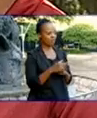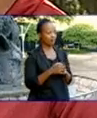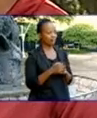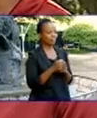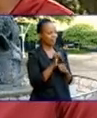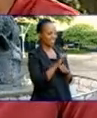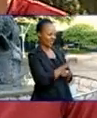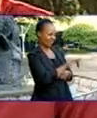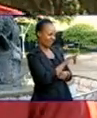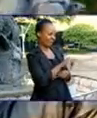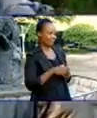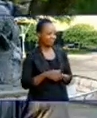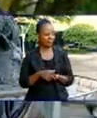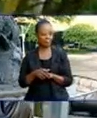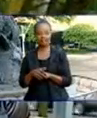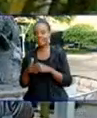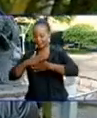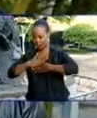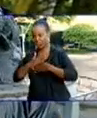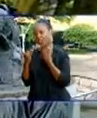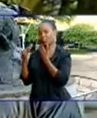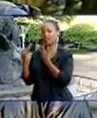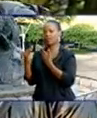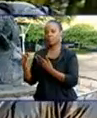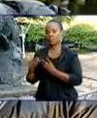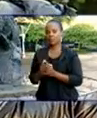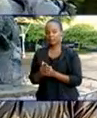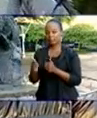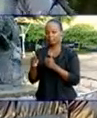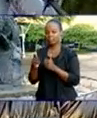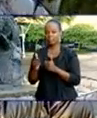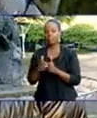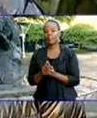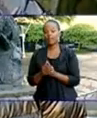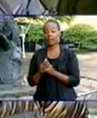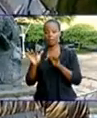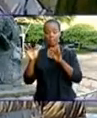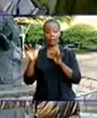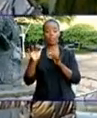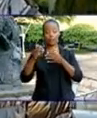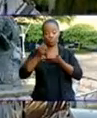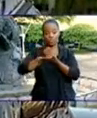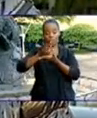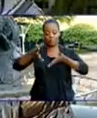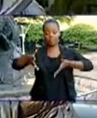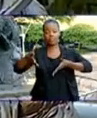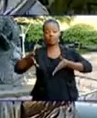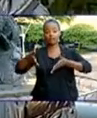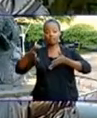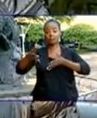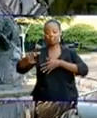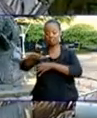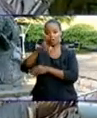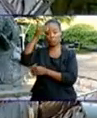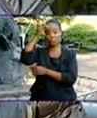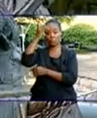Hey, tada. What a pleasure. Thank you very, very much. All right. Well, there you go. Social workers under the spotlight here in Durban.